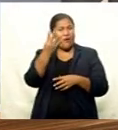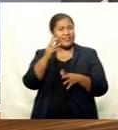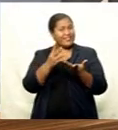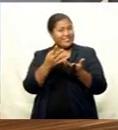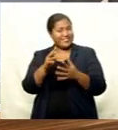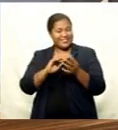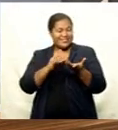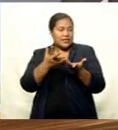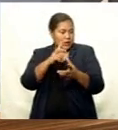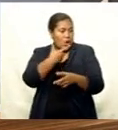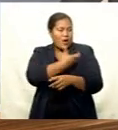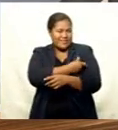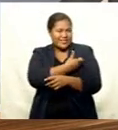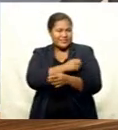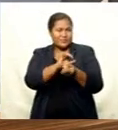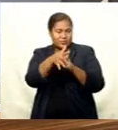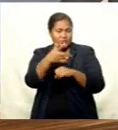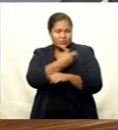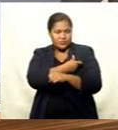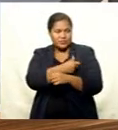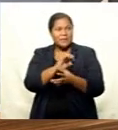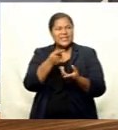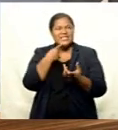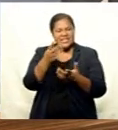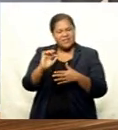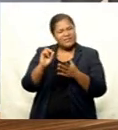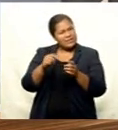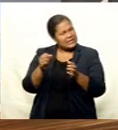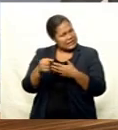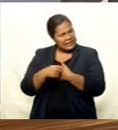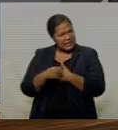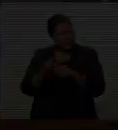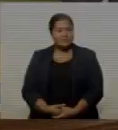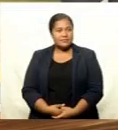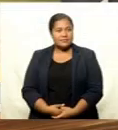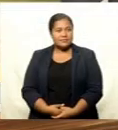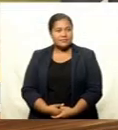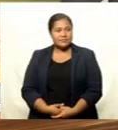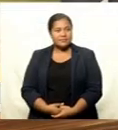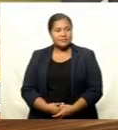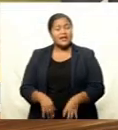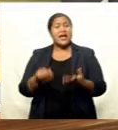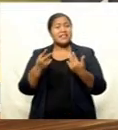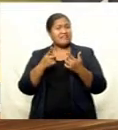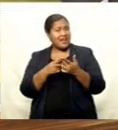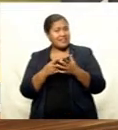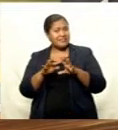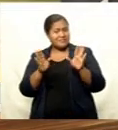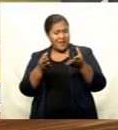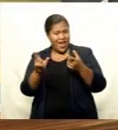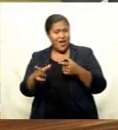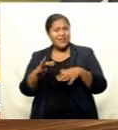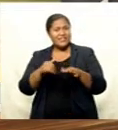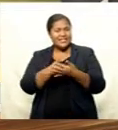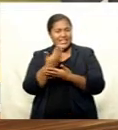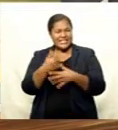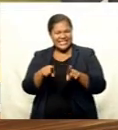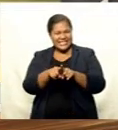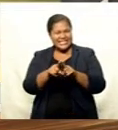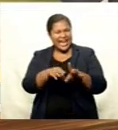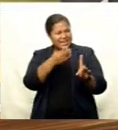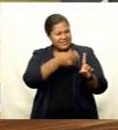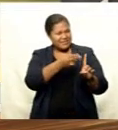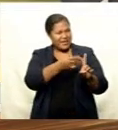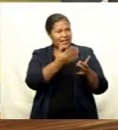International Olympic Committee insists the Games will be safe to go ahead in July as planned. Now the play of the day, and just like their male counterparts, the New